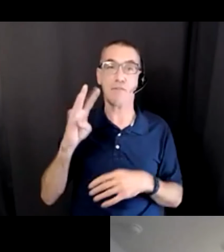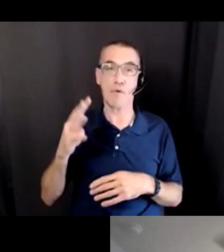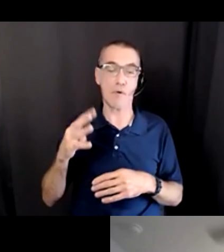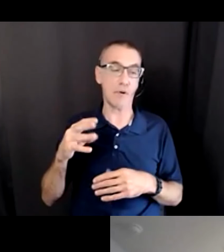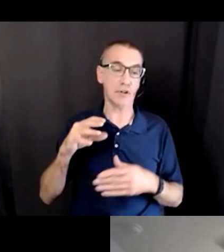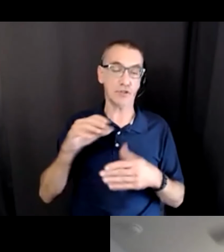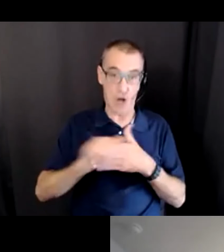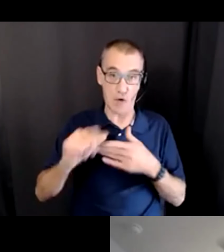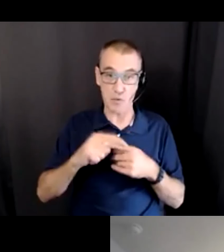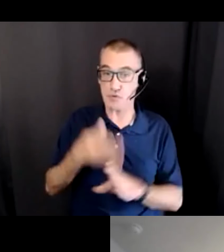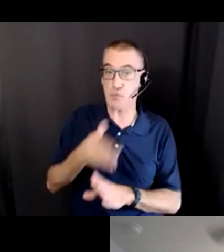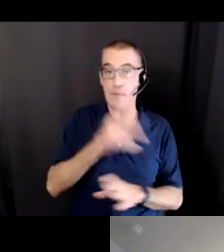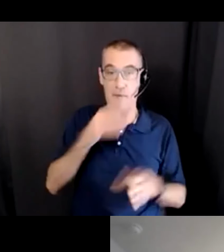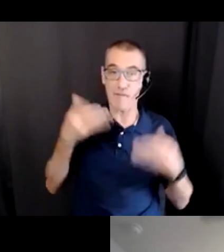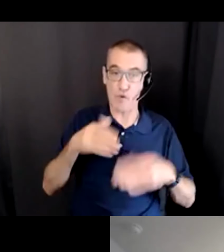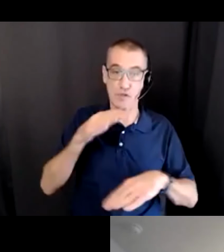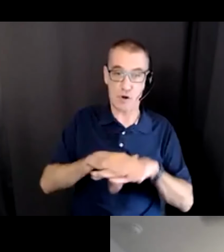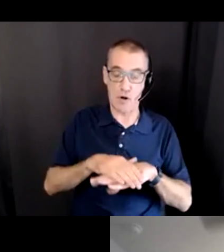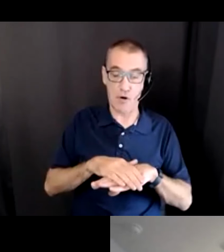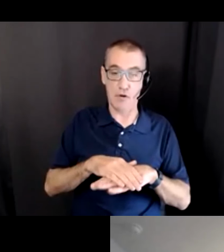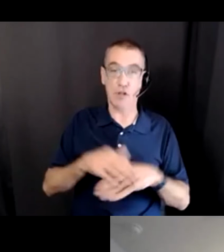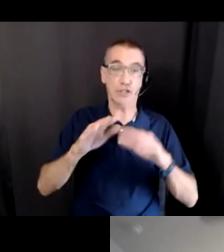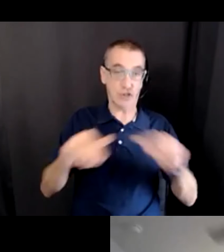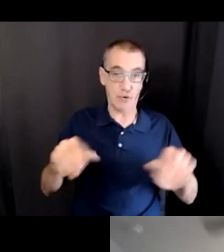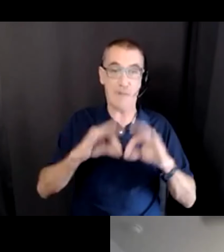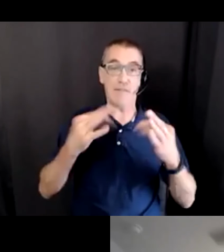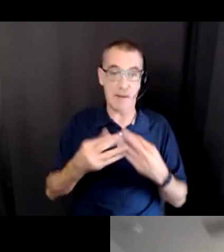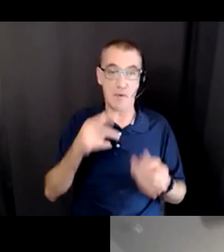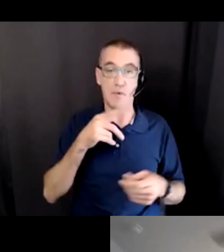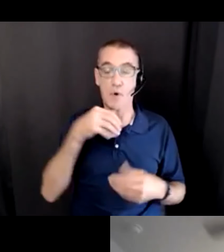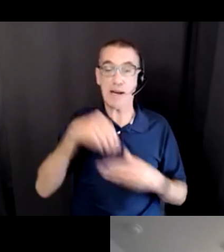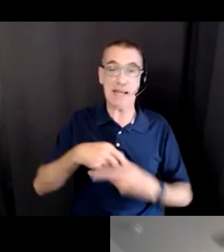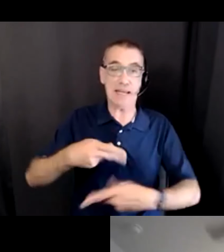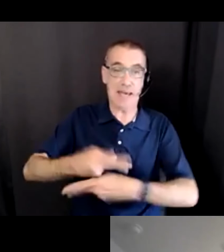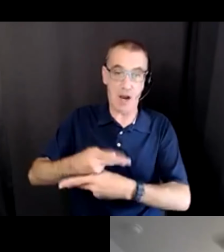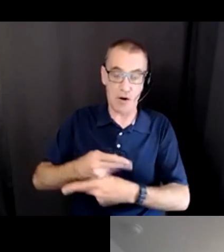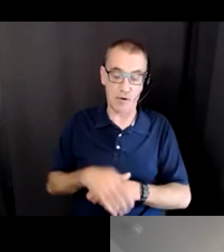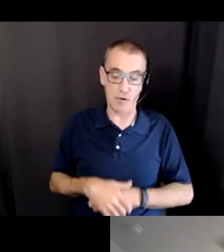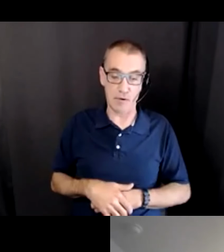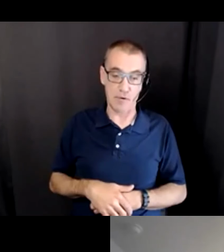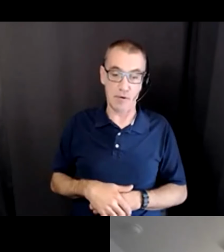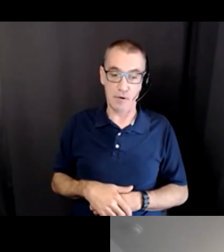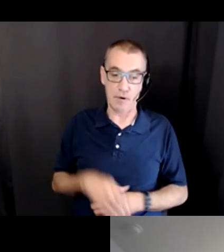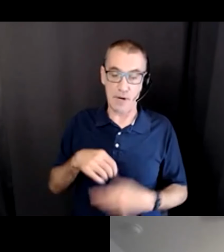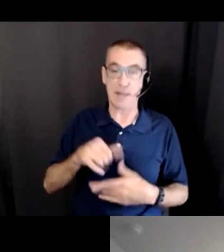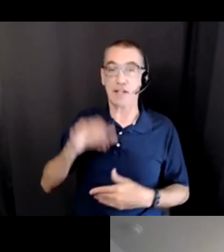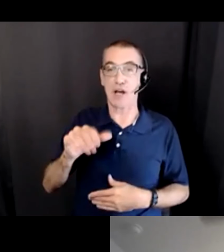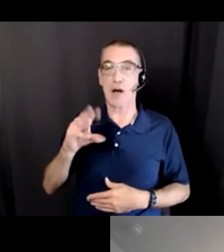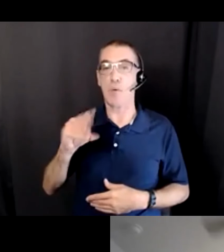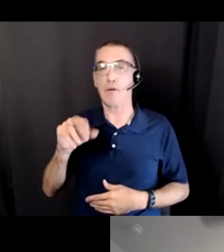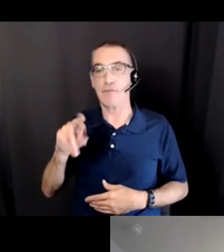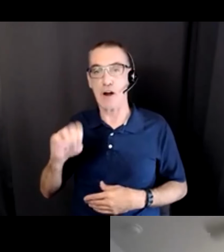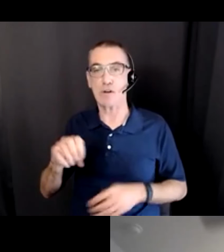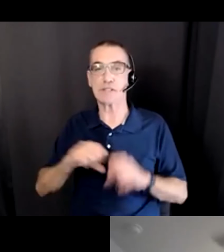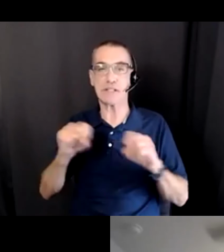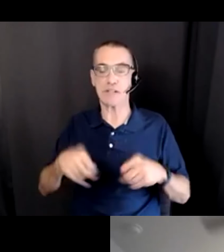were previously focused on children and families that were in care in the child welfare system,